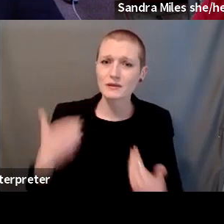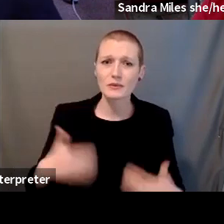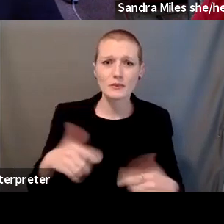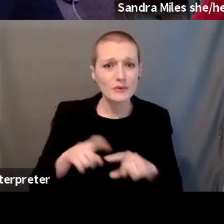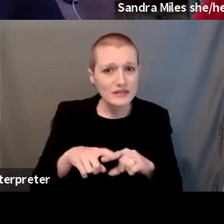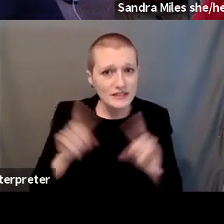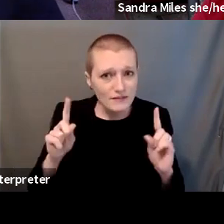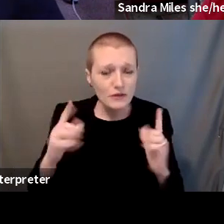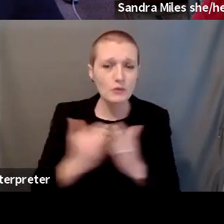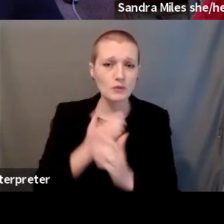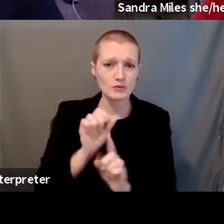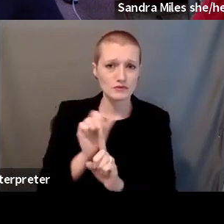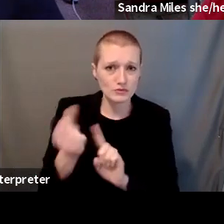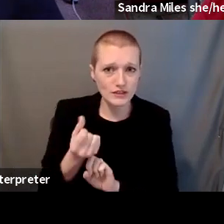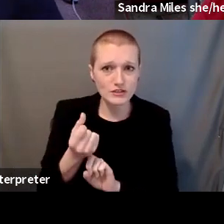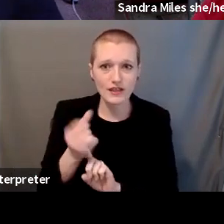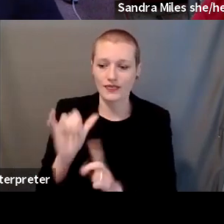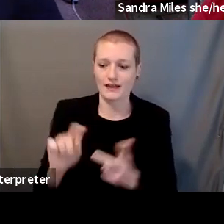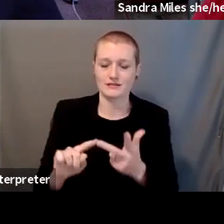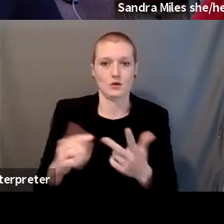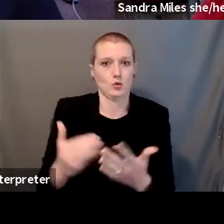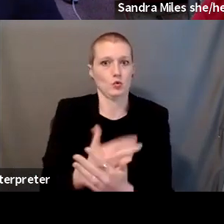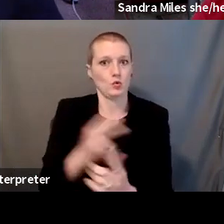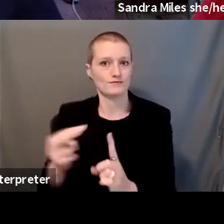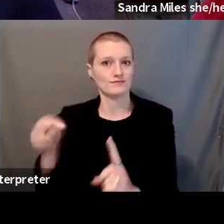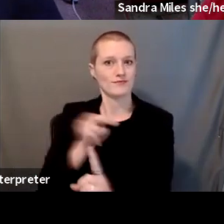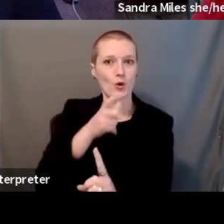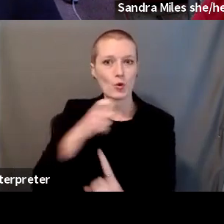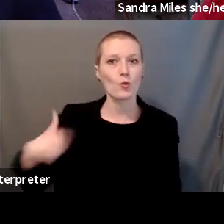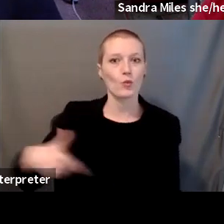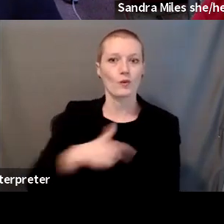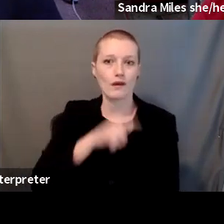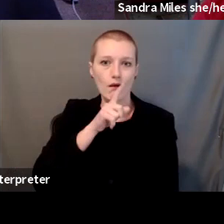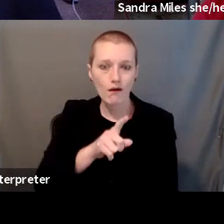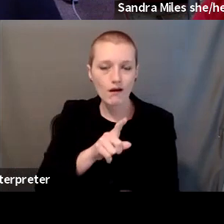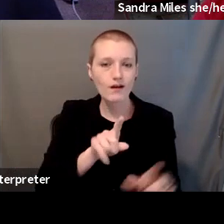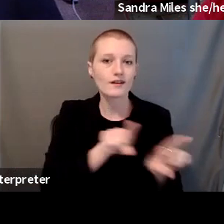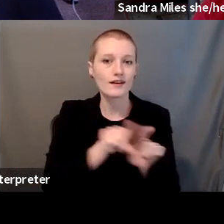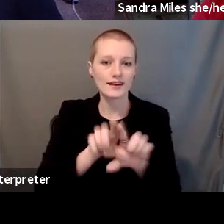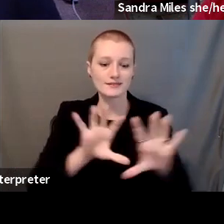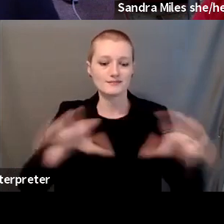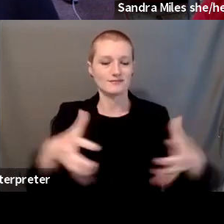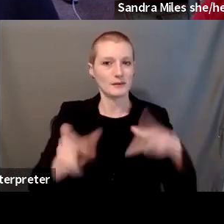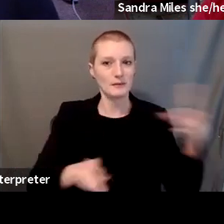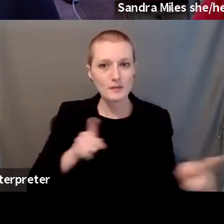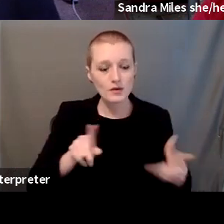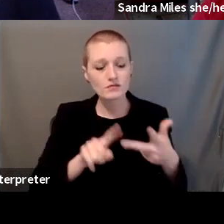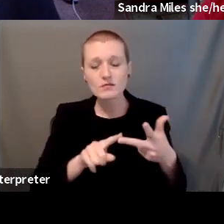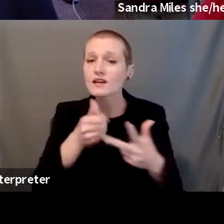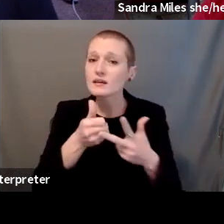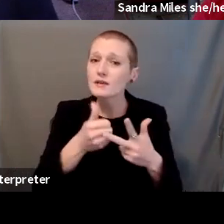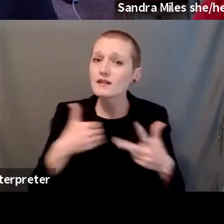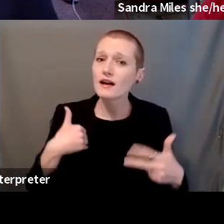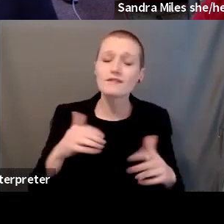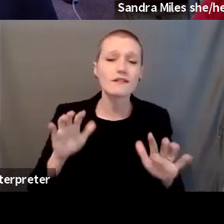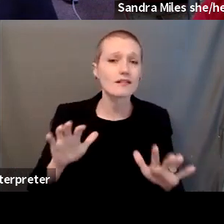who we are as a people. And of course, he had many challengers in his day. He's also the person that helped to found the